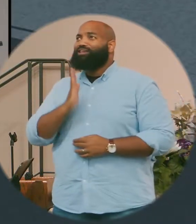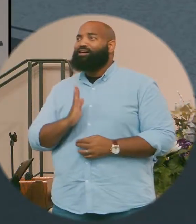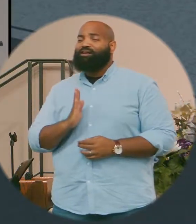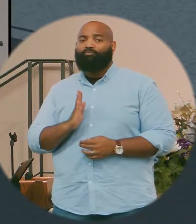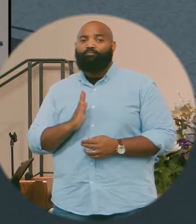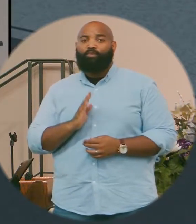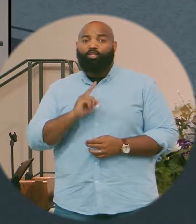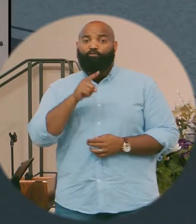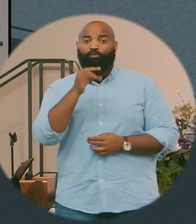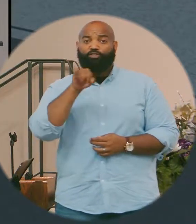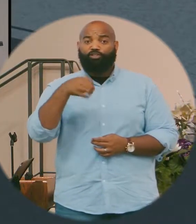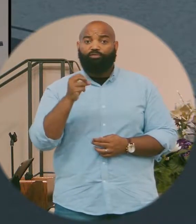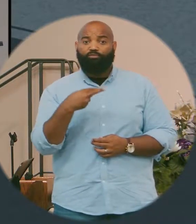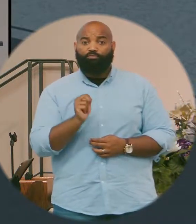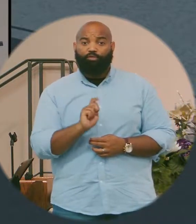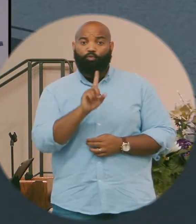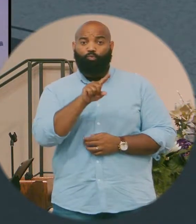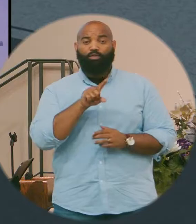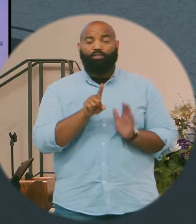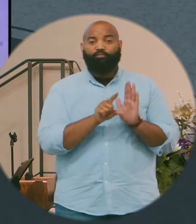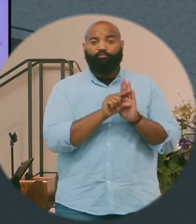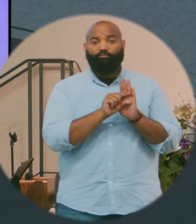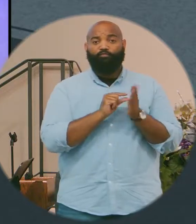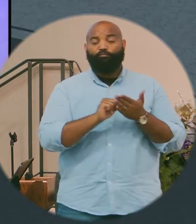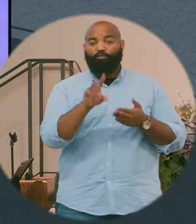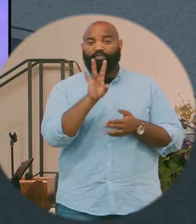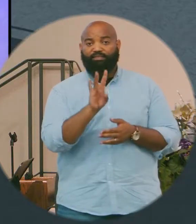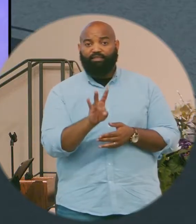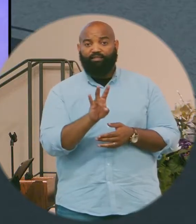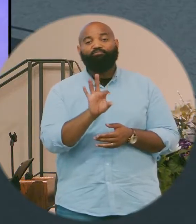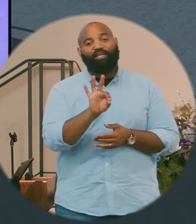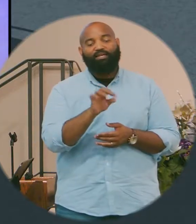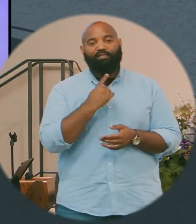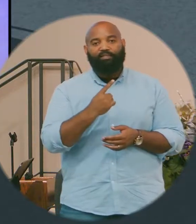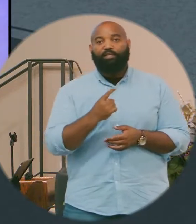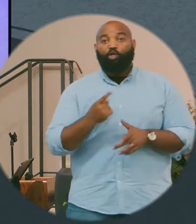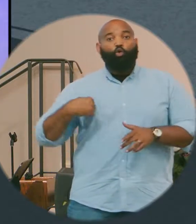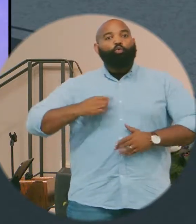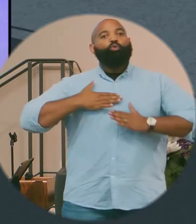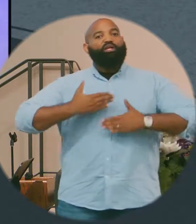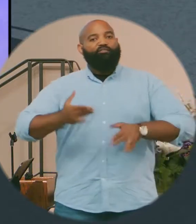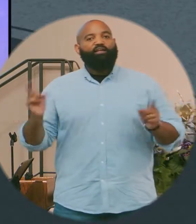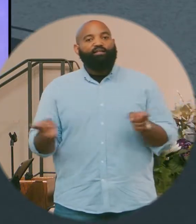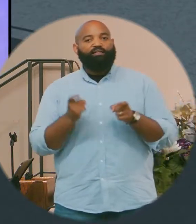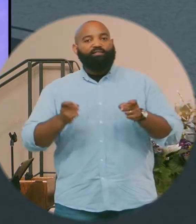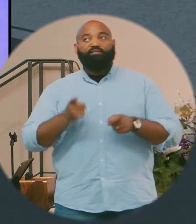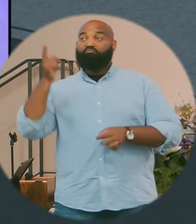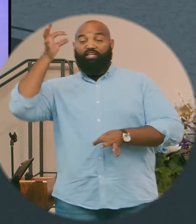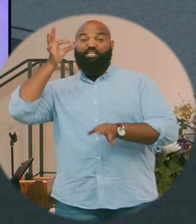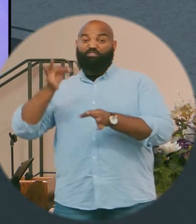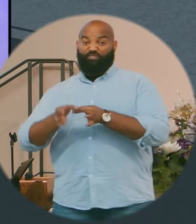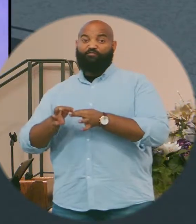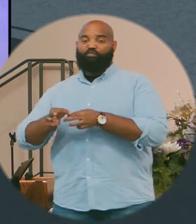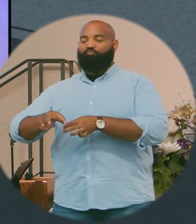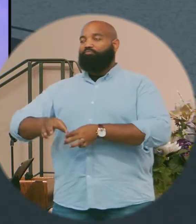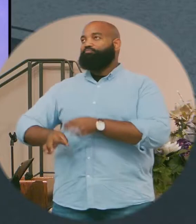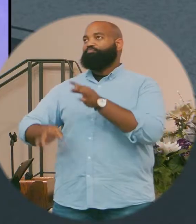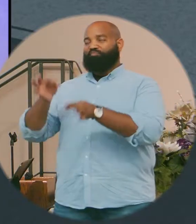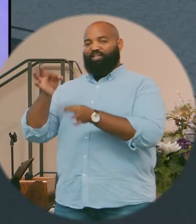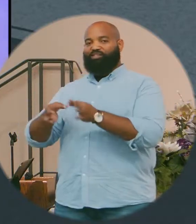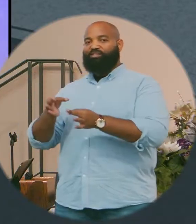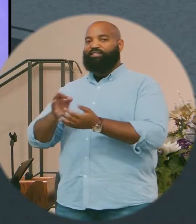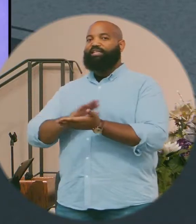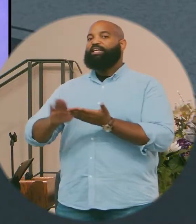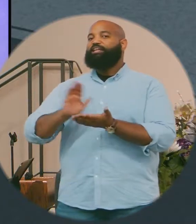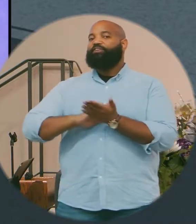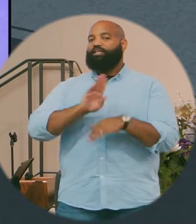1 John 9:1-9, and he tells us, if we confess our sins, he is faithful and just to forgive us our sins and to cleanse